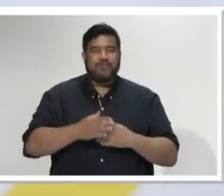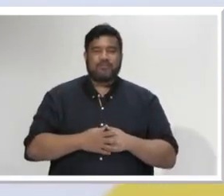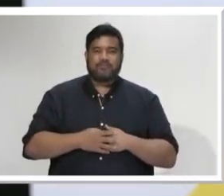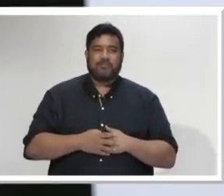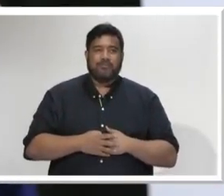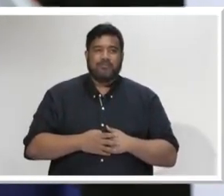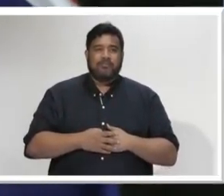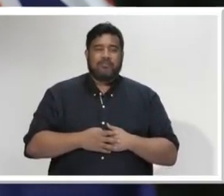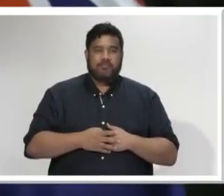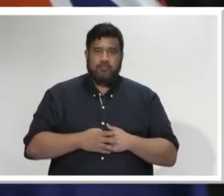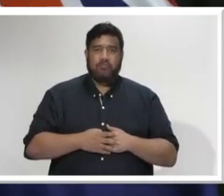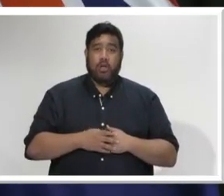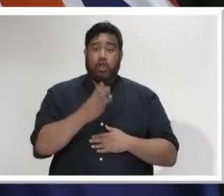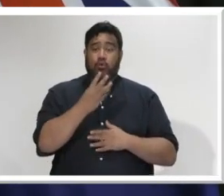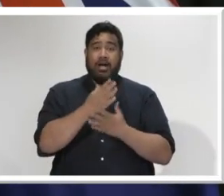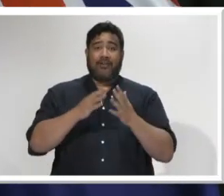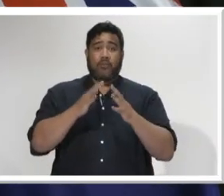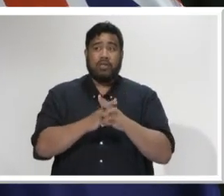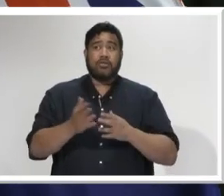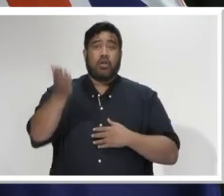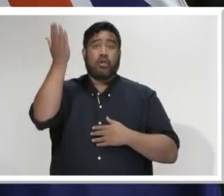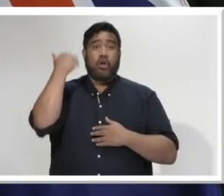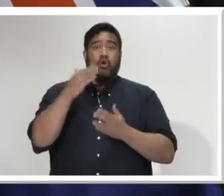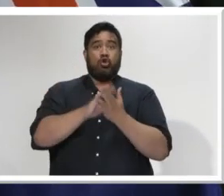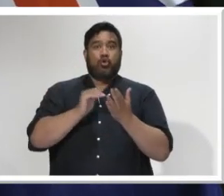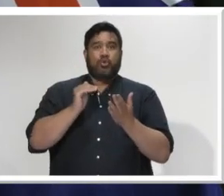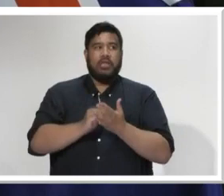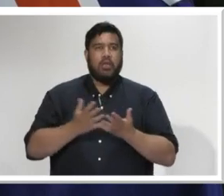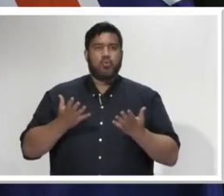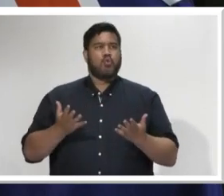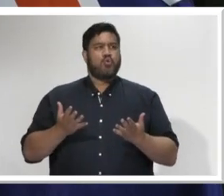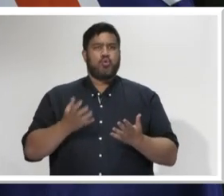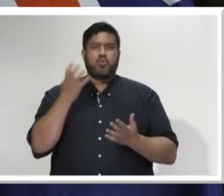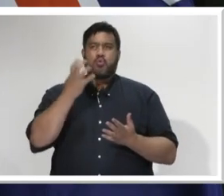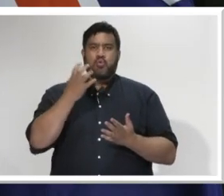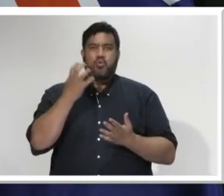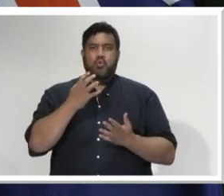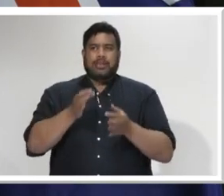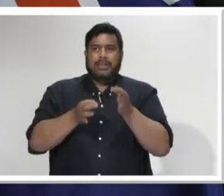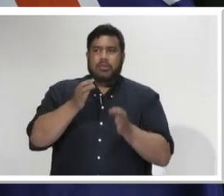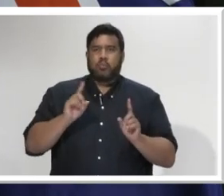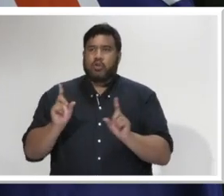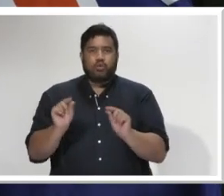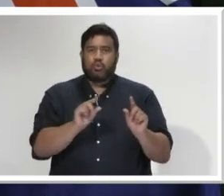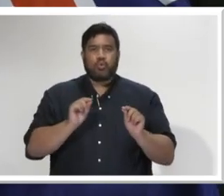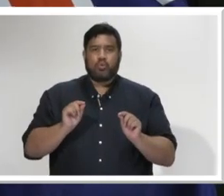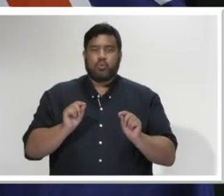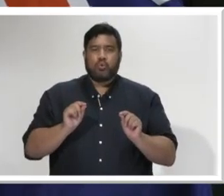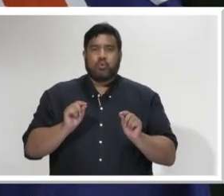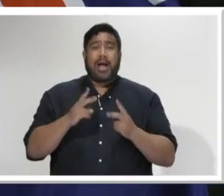New Zealand was in a unique position. Unlike other countries, we had enough lead-in